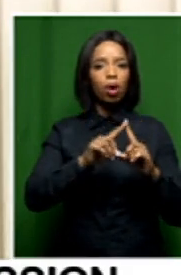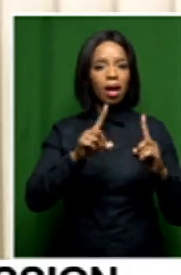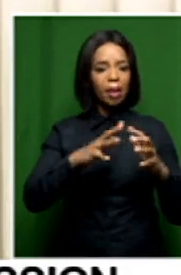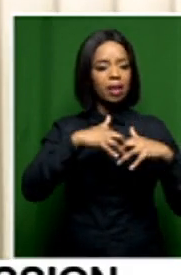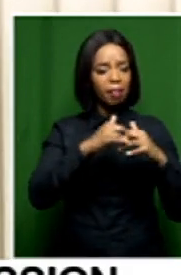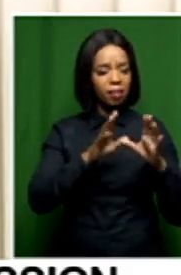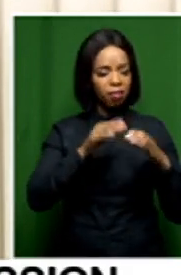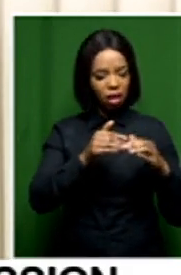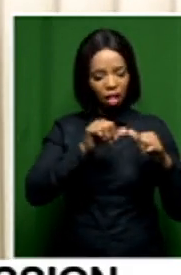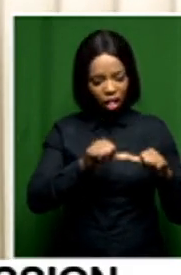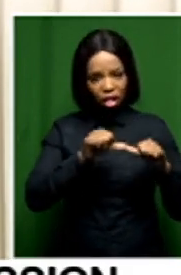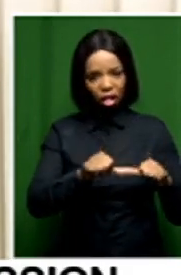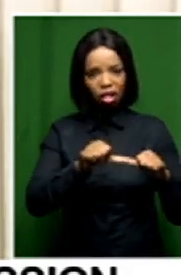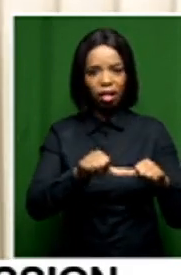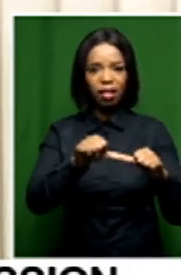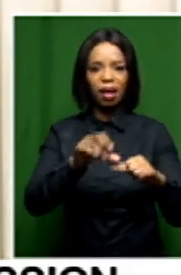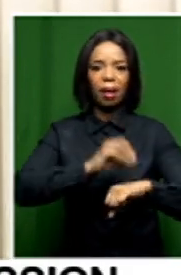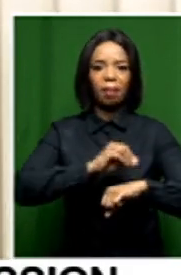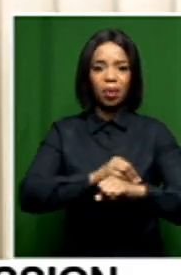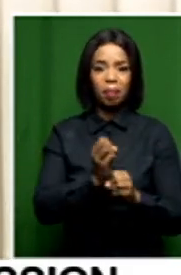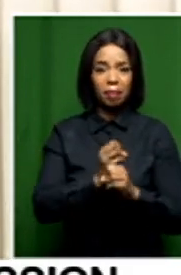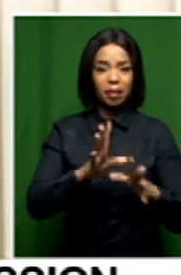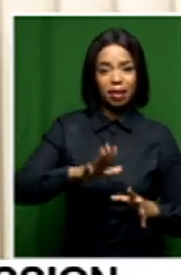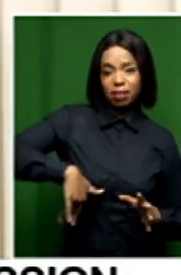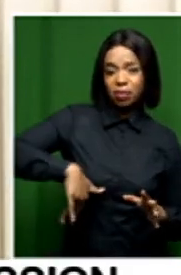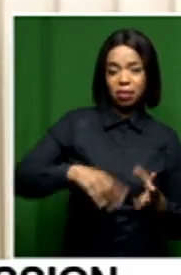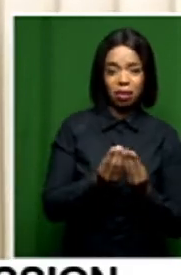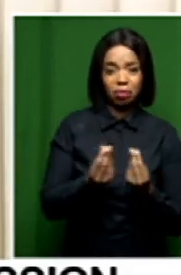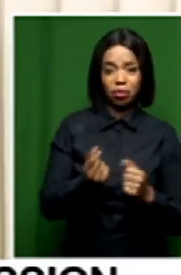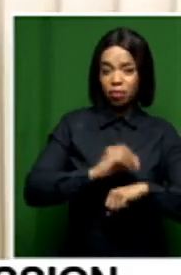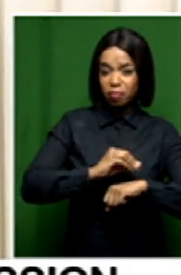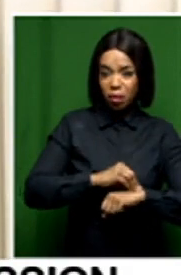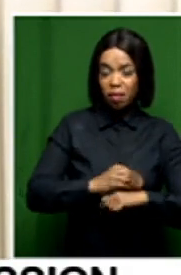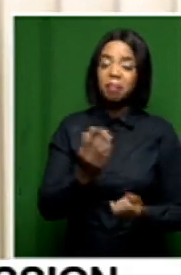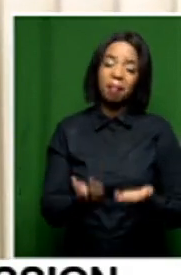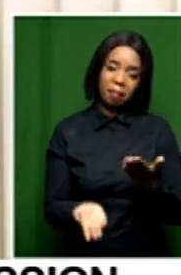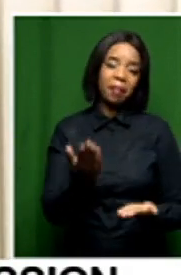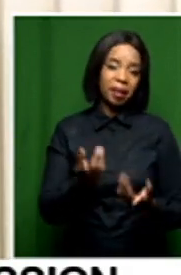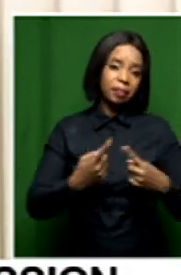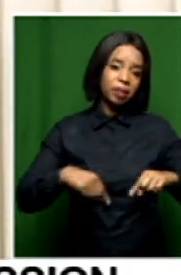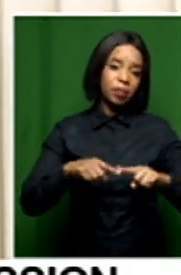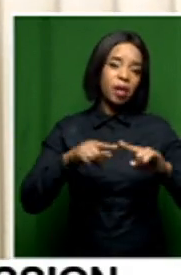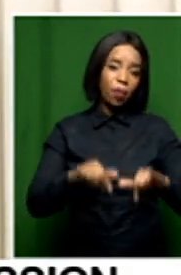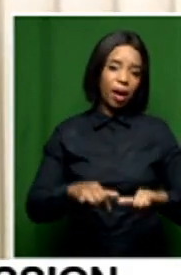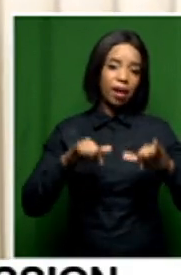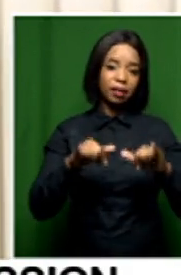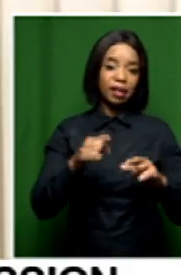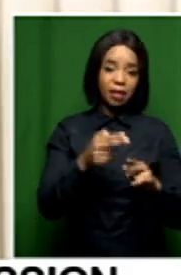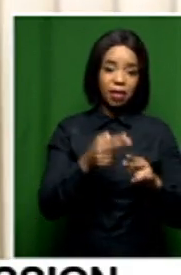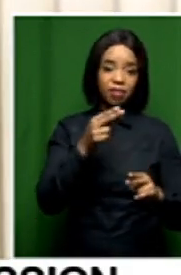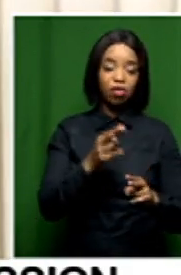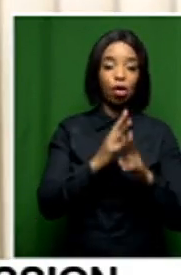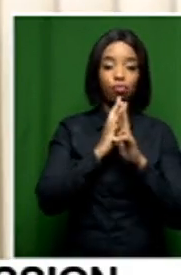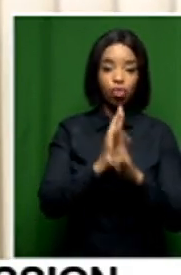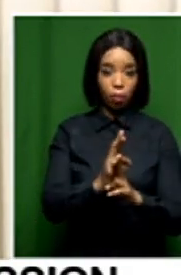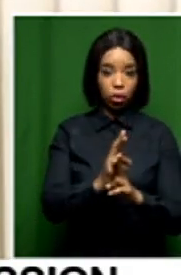haven't even begun to solve the problem. Maybe let's wait up until the final report comes out and find out the recommendations which are going to